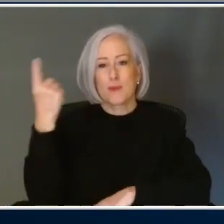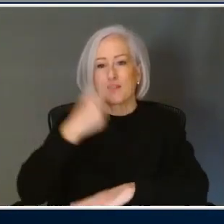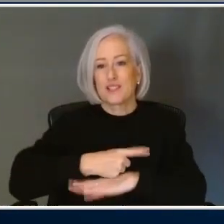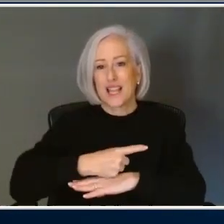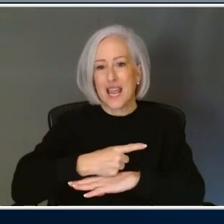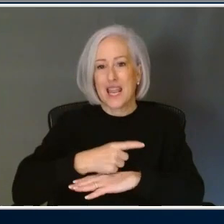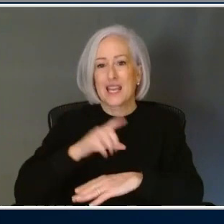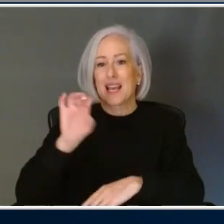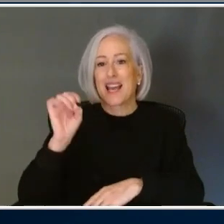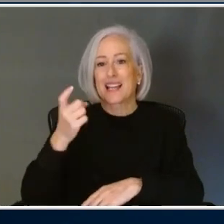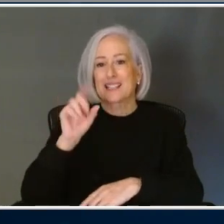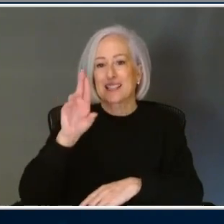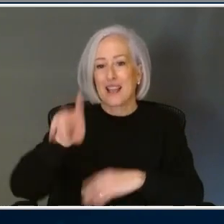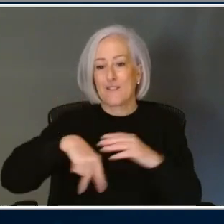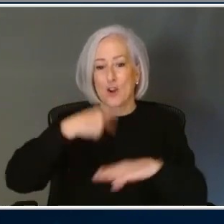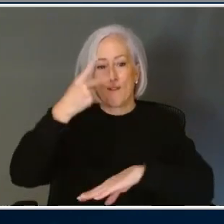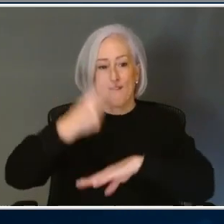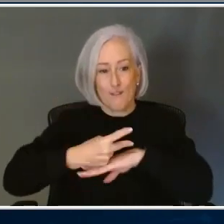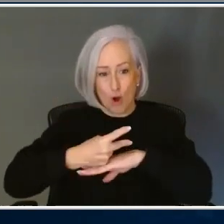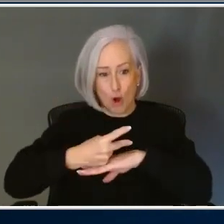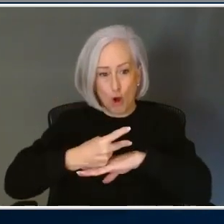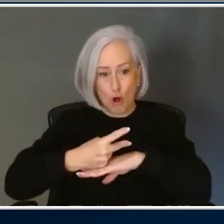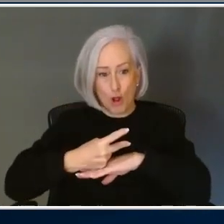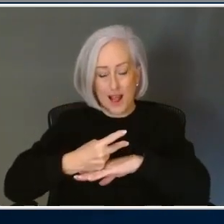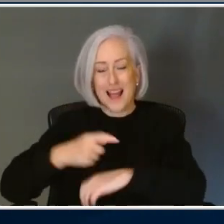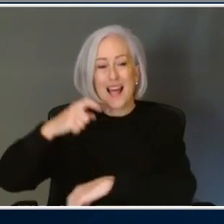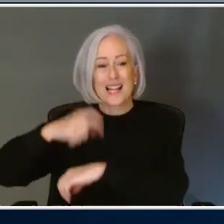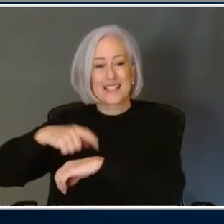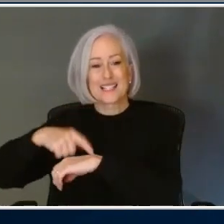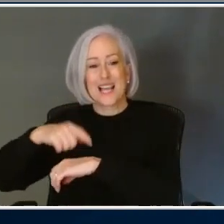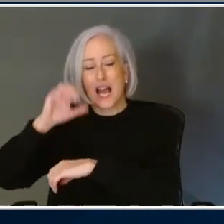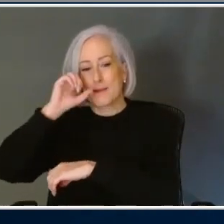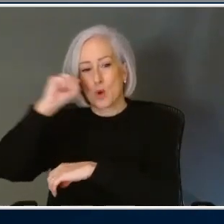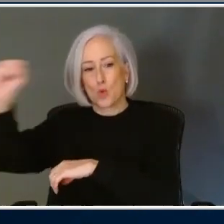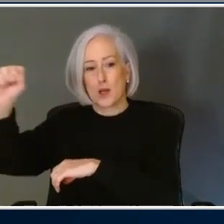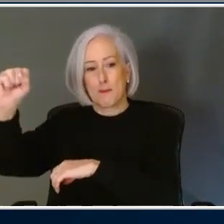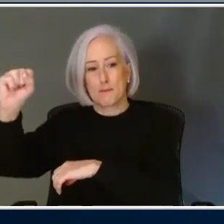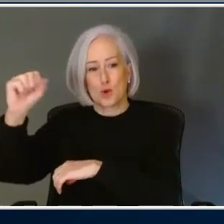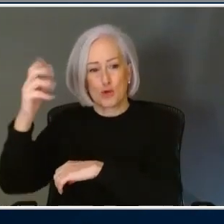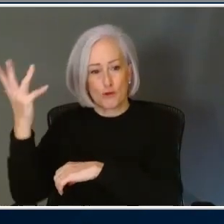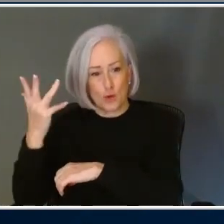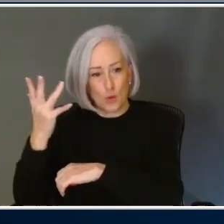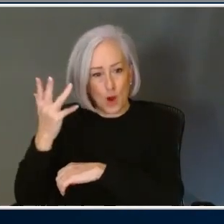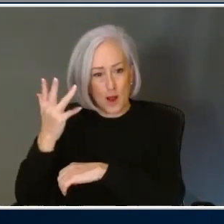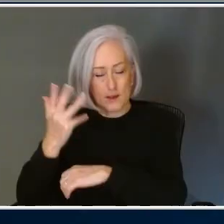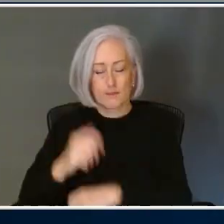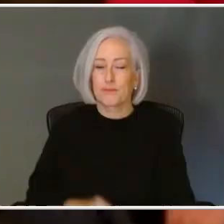fall and when was it removed? Shannon, Xavier, when did the fall happen?